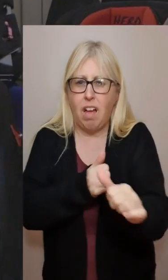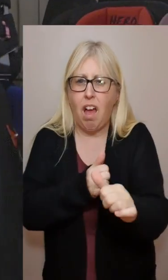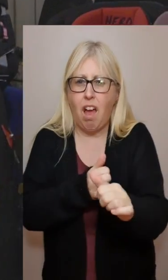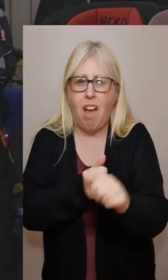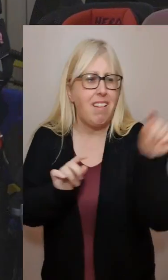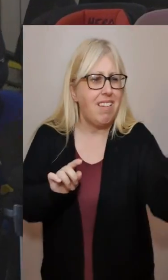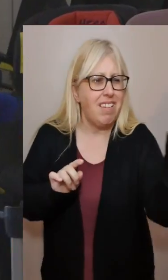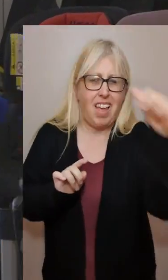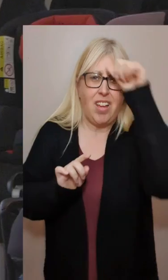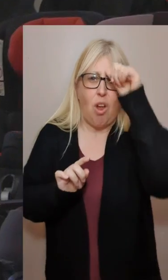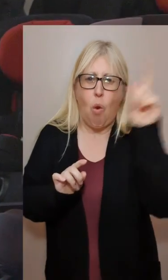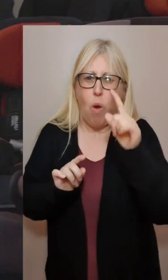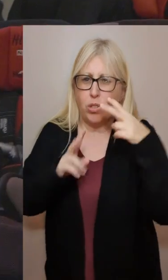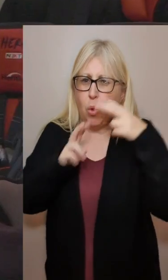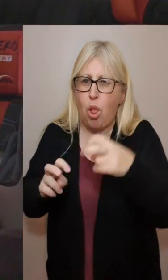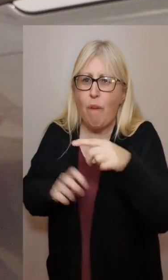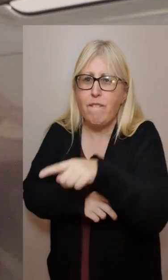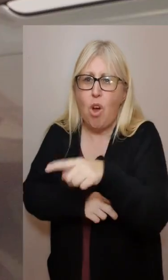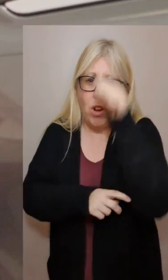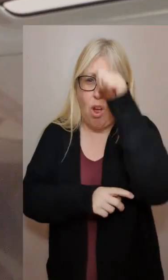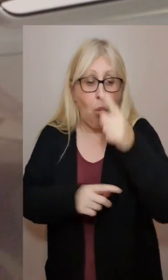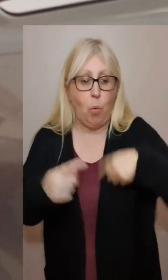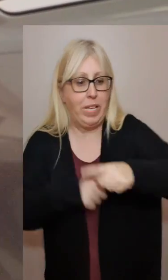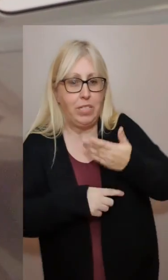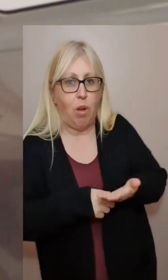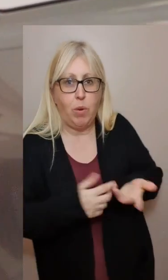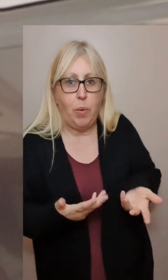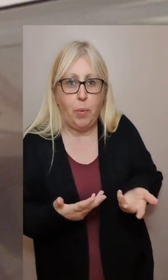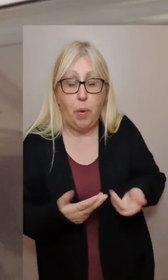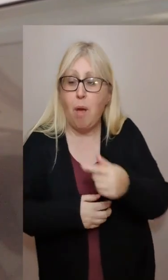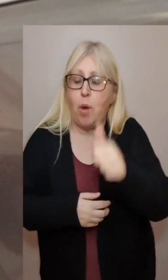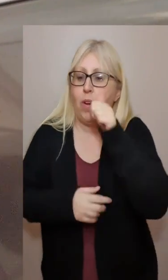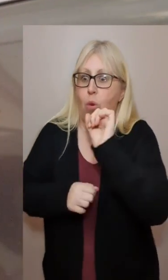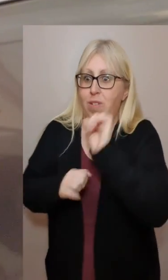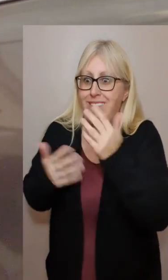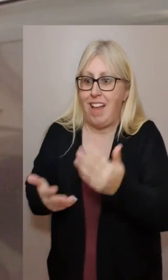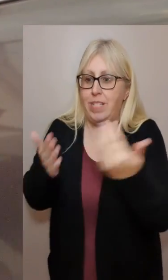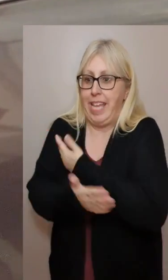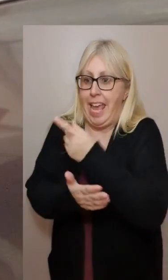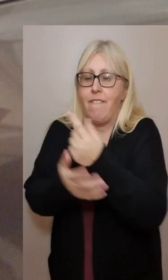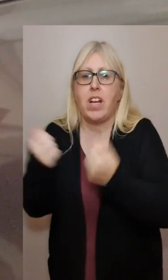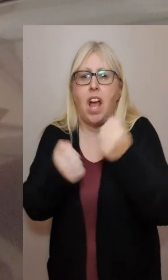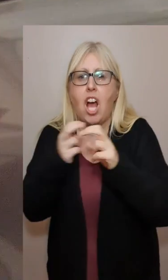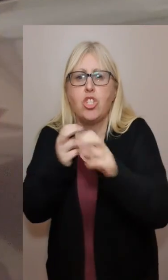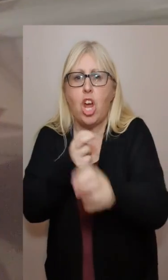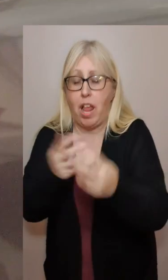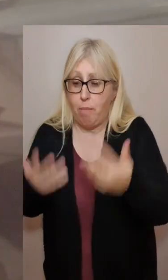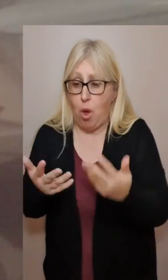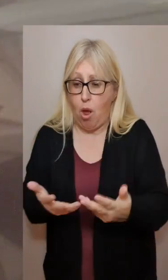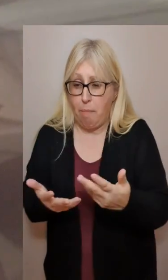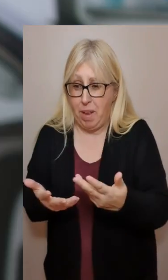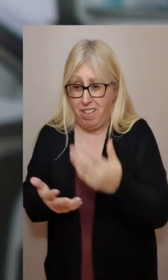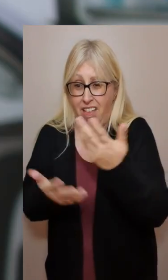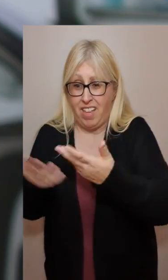to look for, as we don't really. For us, it is just knowing that he's safer in a car journey, because at the moment with the car seat he's got